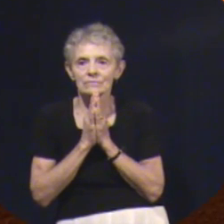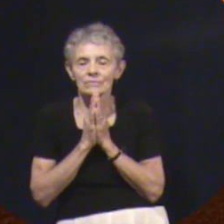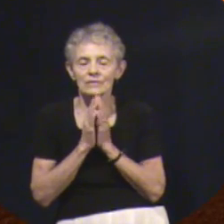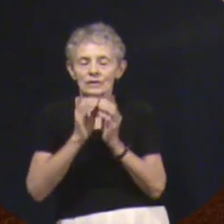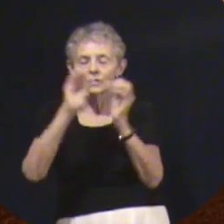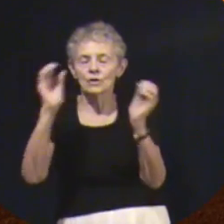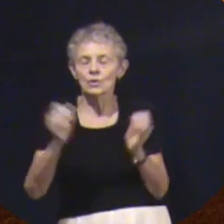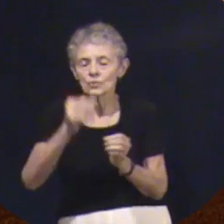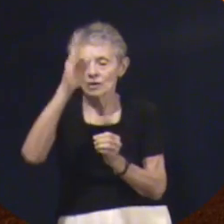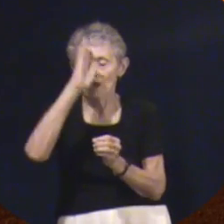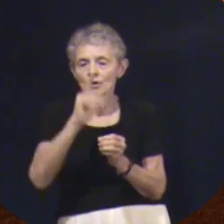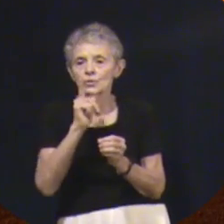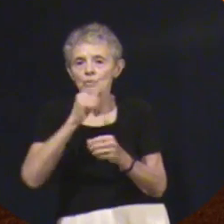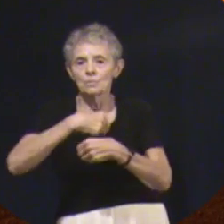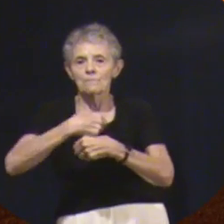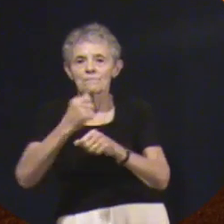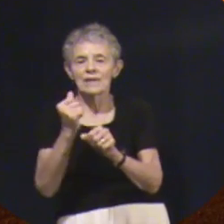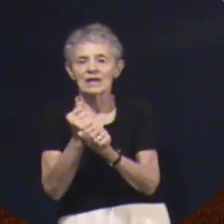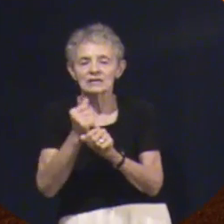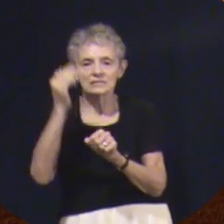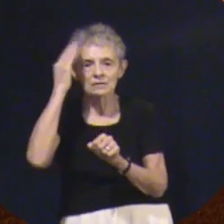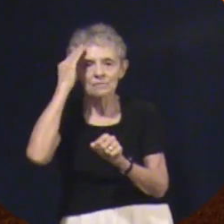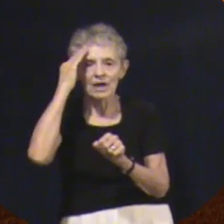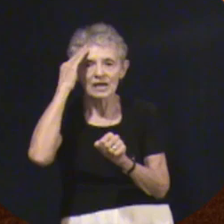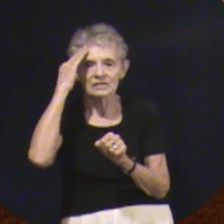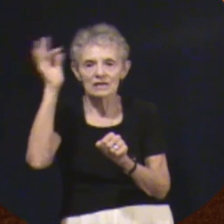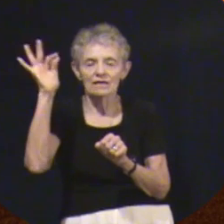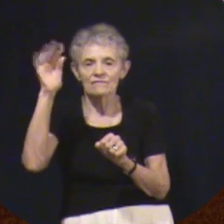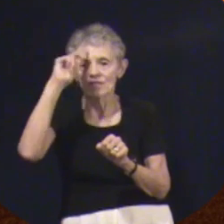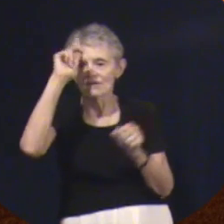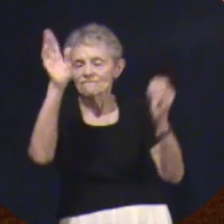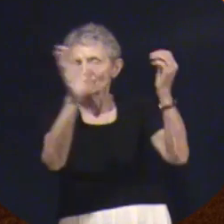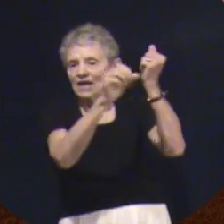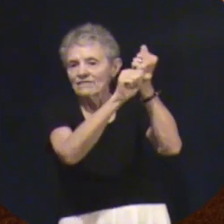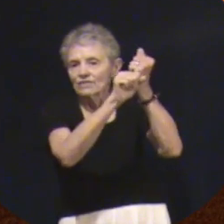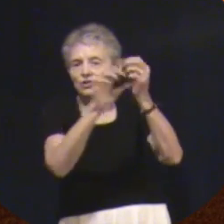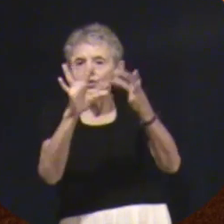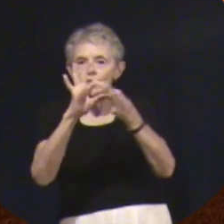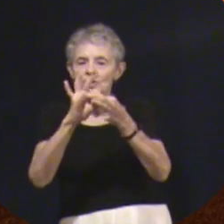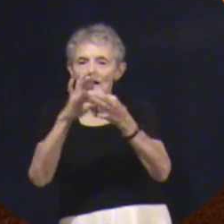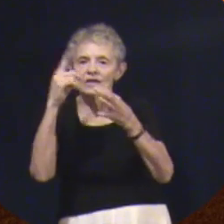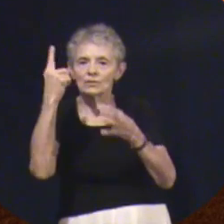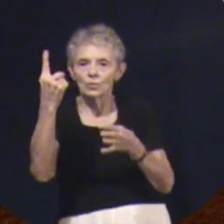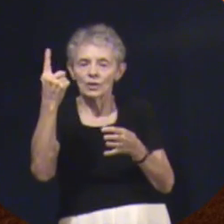O God, who caused the minds of the faithful to unite in a single purpose,